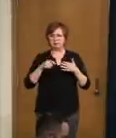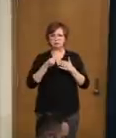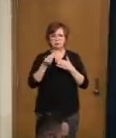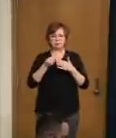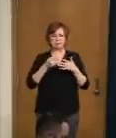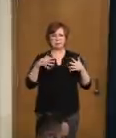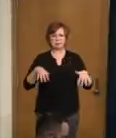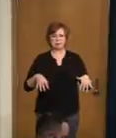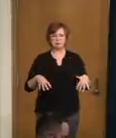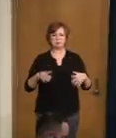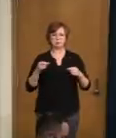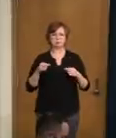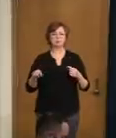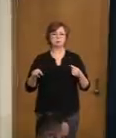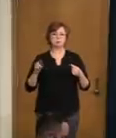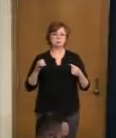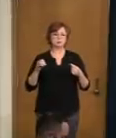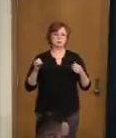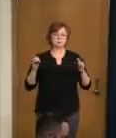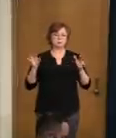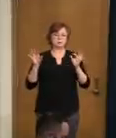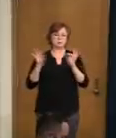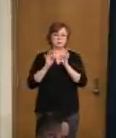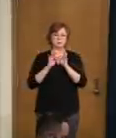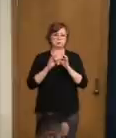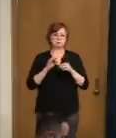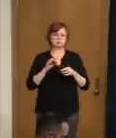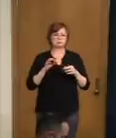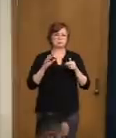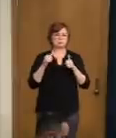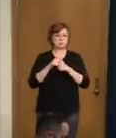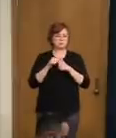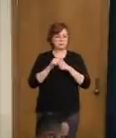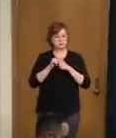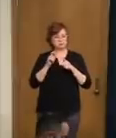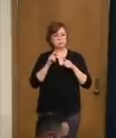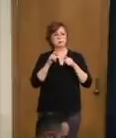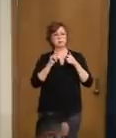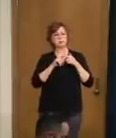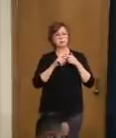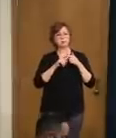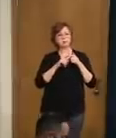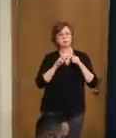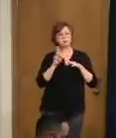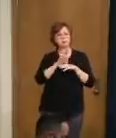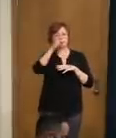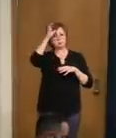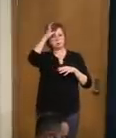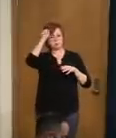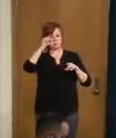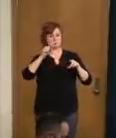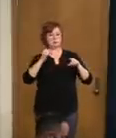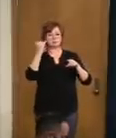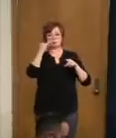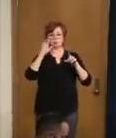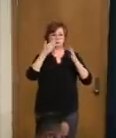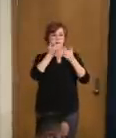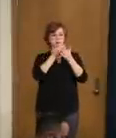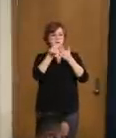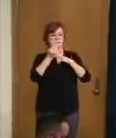said in December that if you're used to seeing 100 cars in a parking lot, we should be looking at 25 cars.